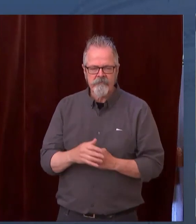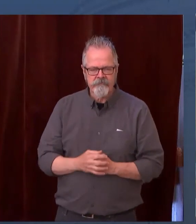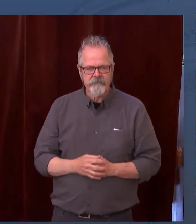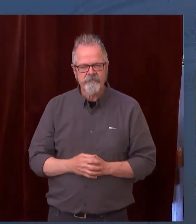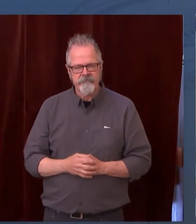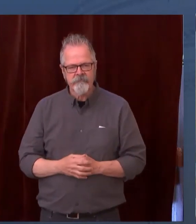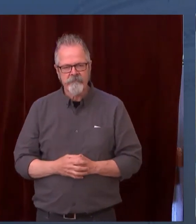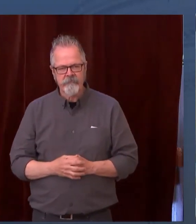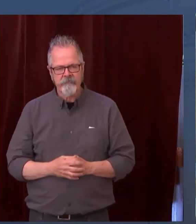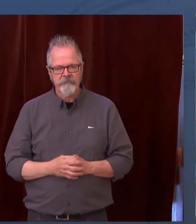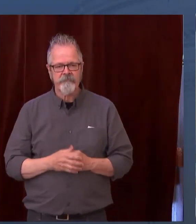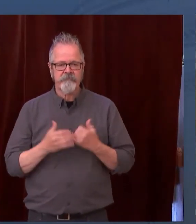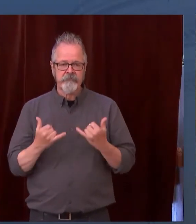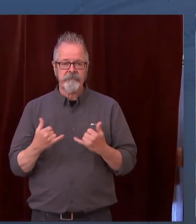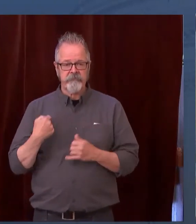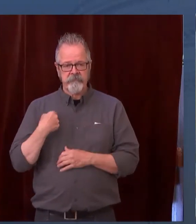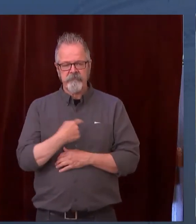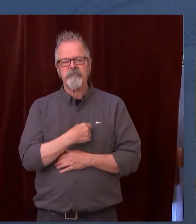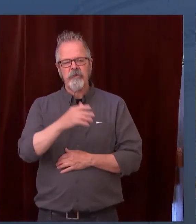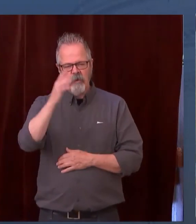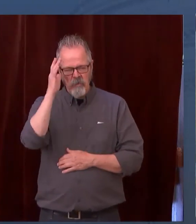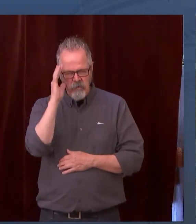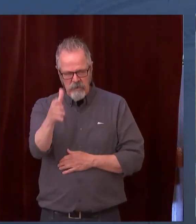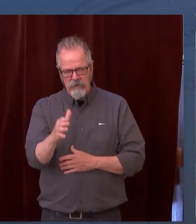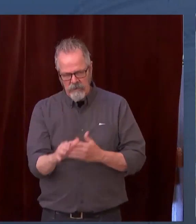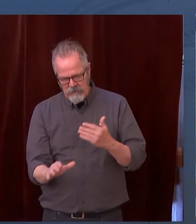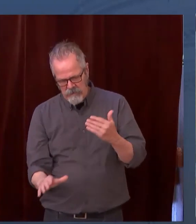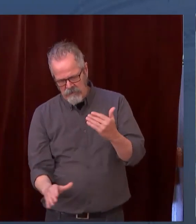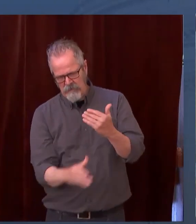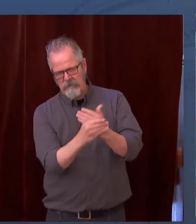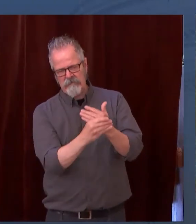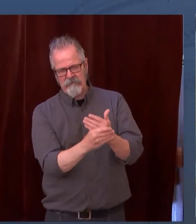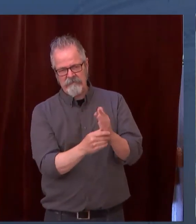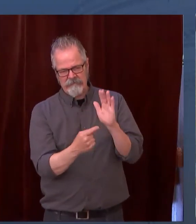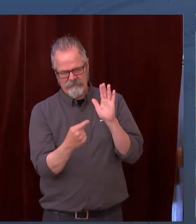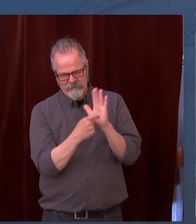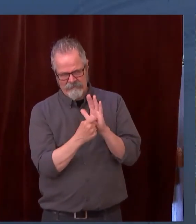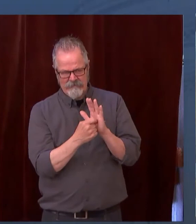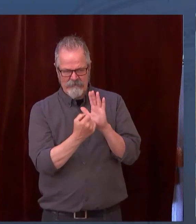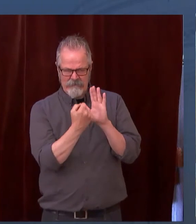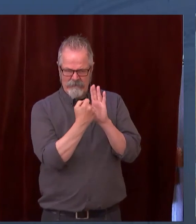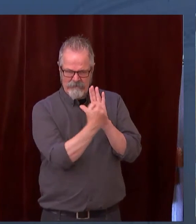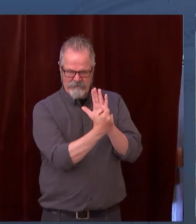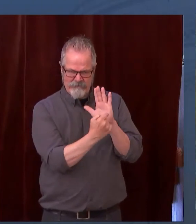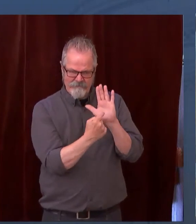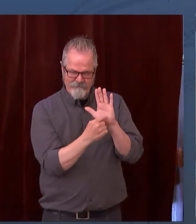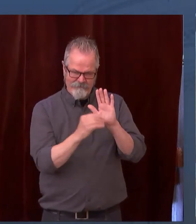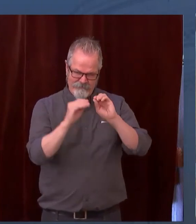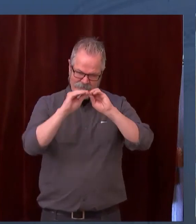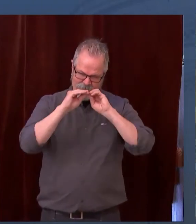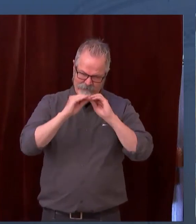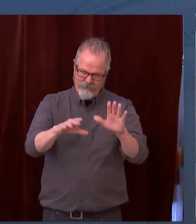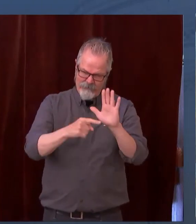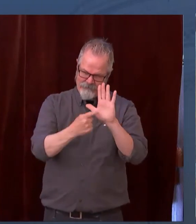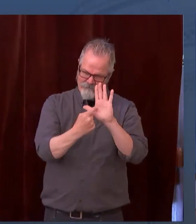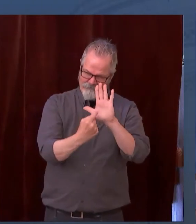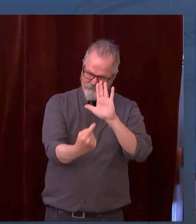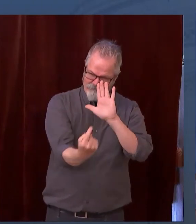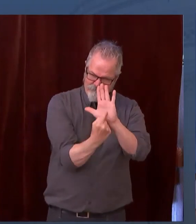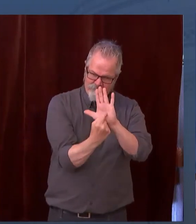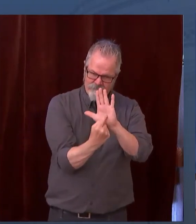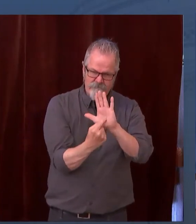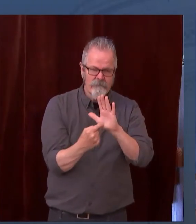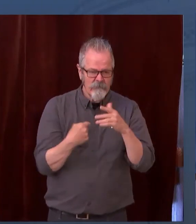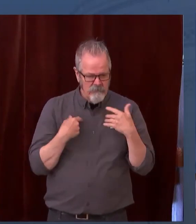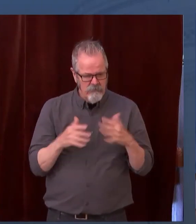to respond quickly and to implement the recommendations of the local health department.